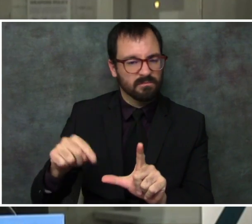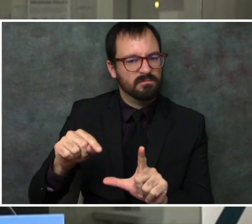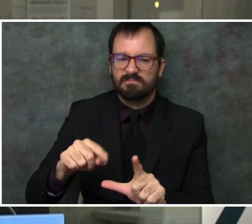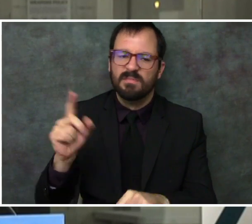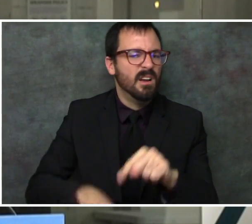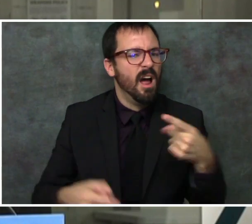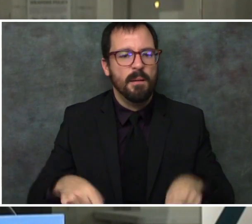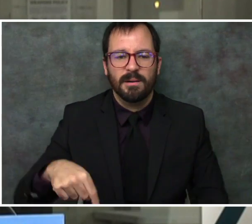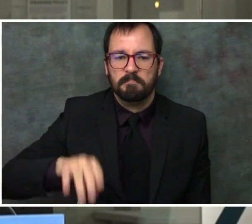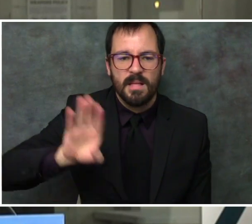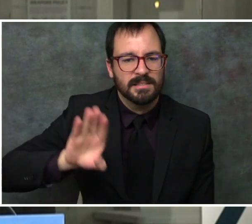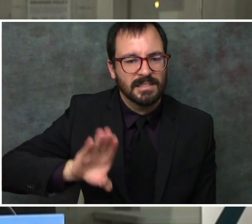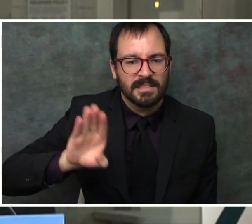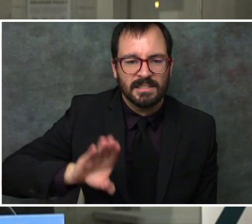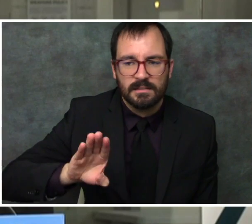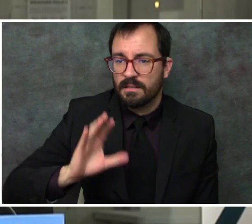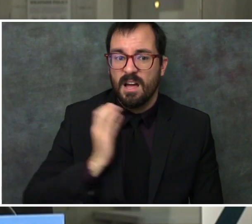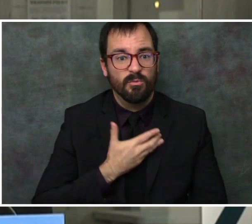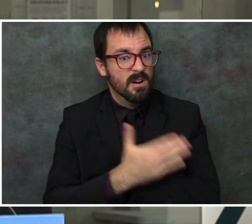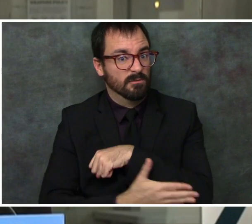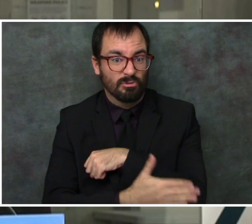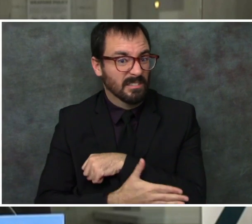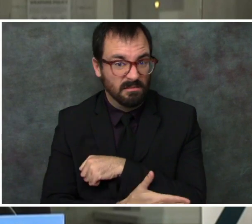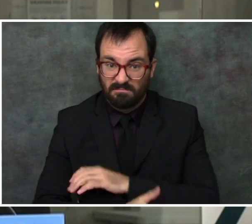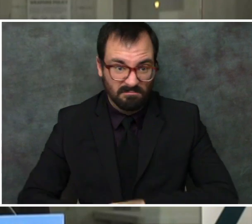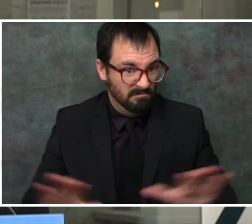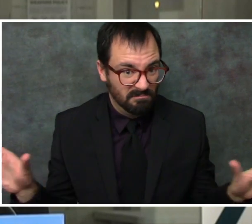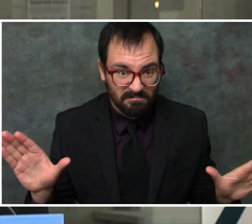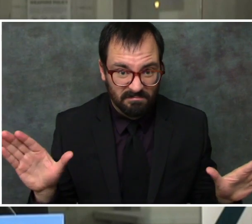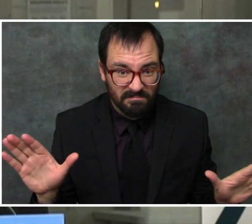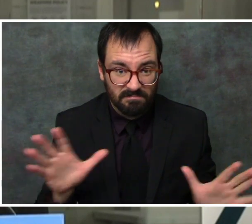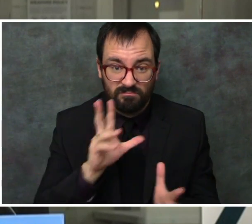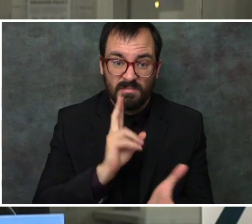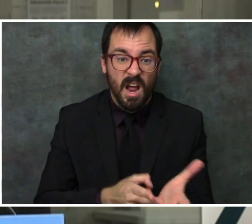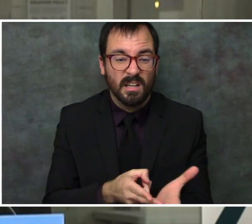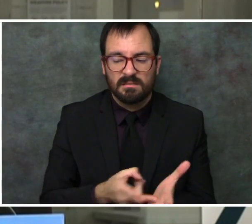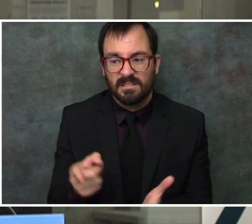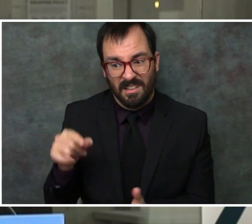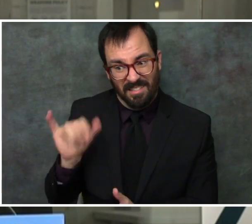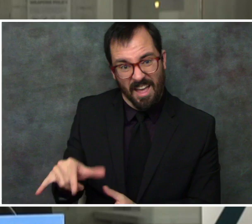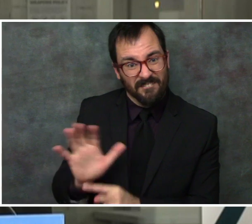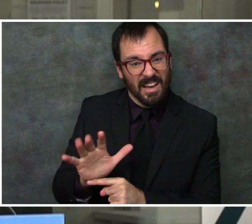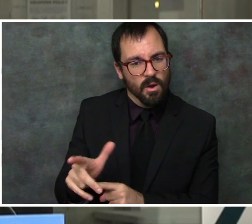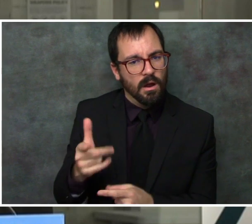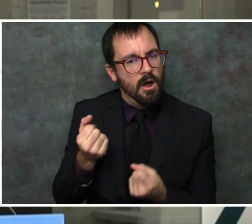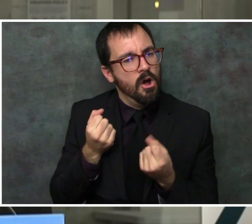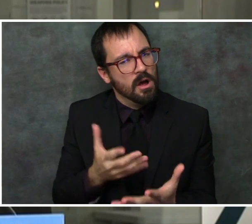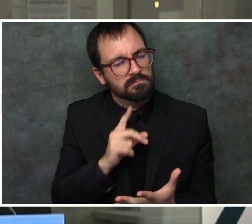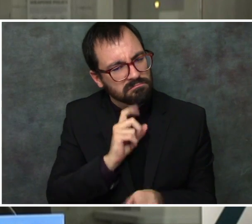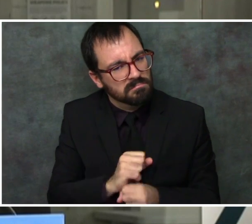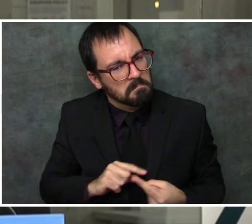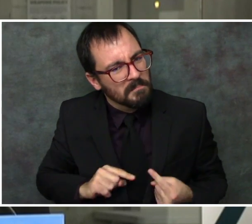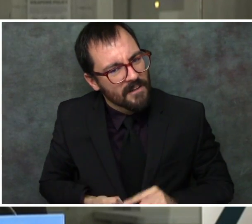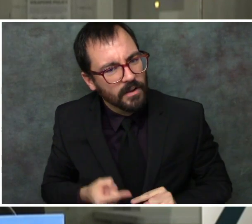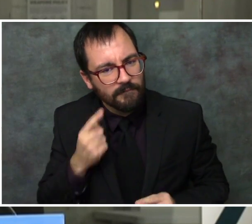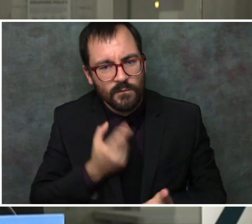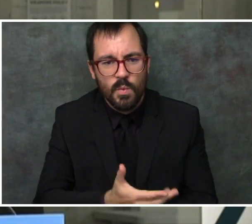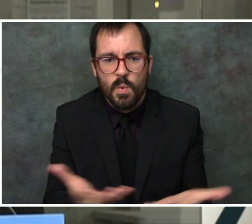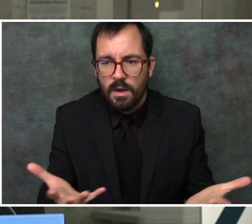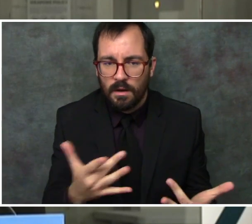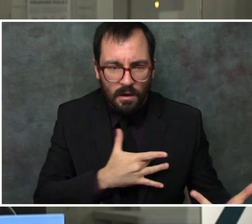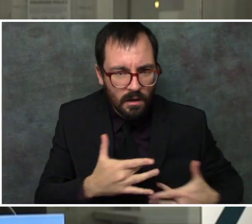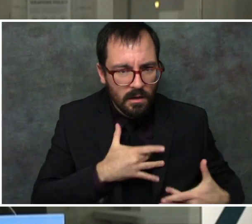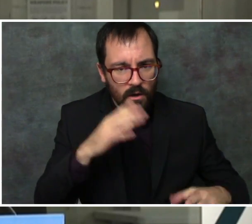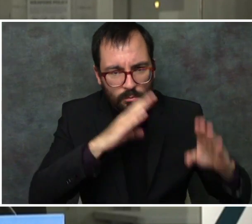and fear and concern. So I just wanted to let everyone know that we are on top of this. We're working on it. That's all the information I have at this